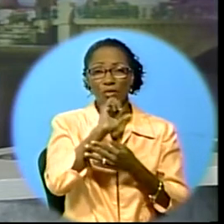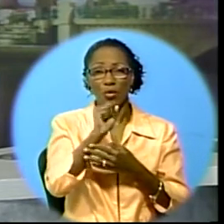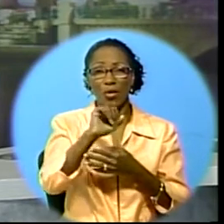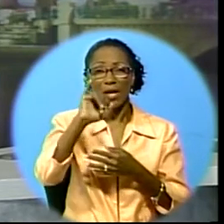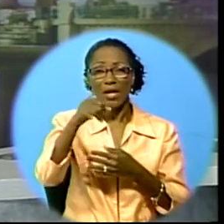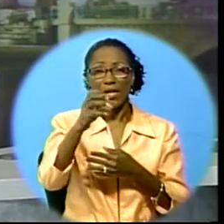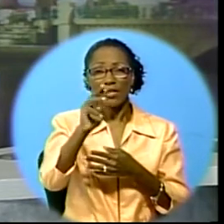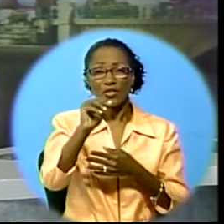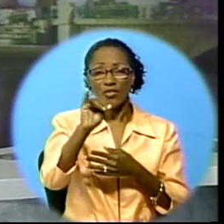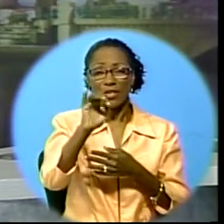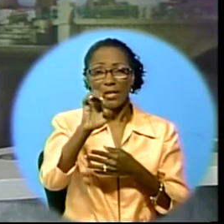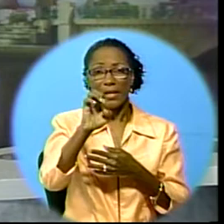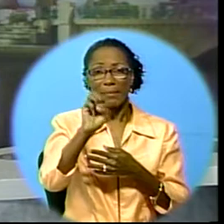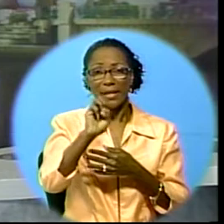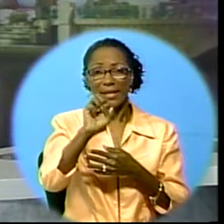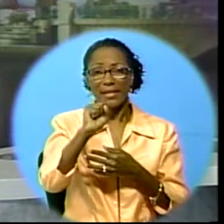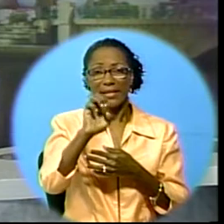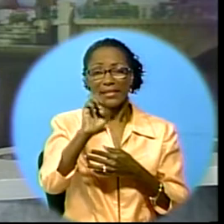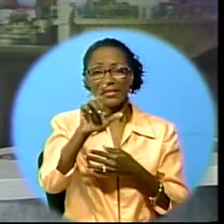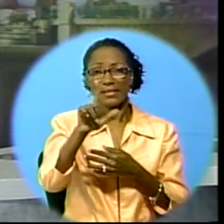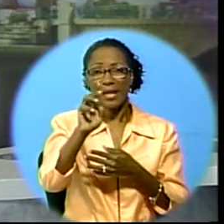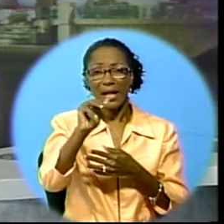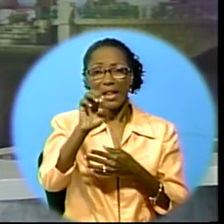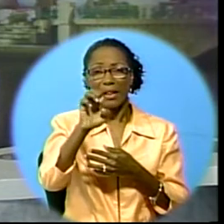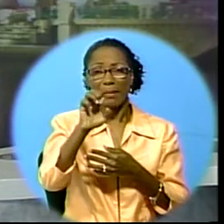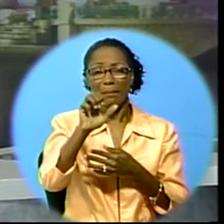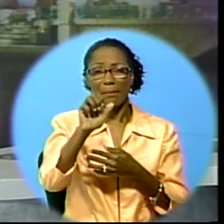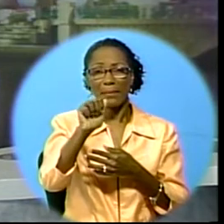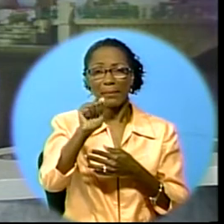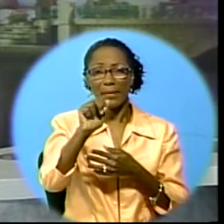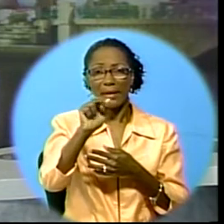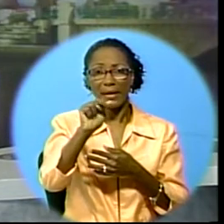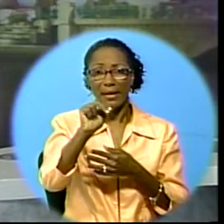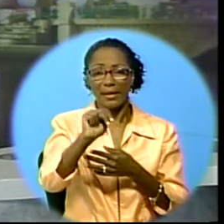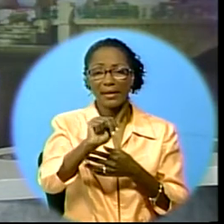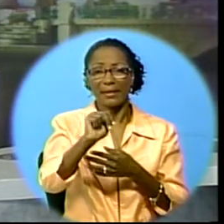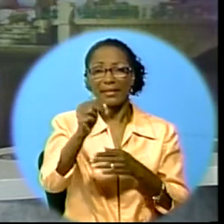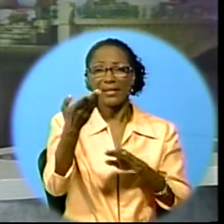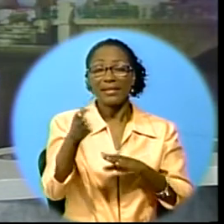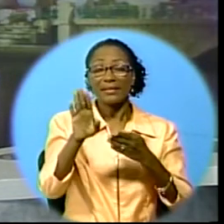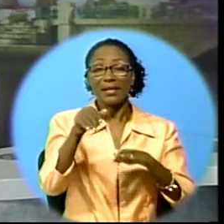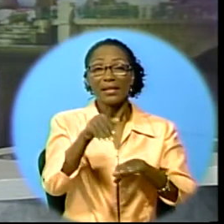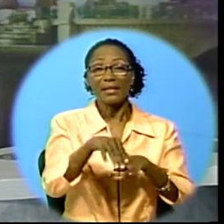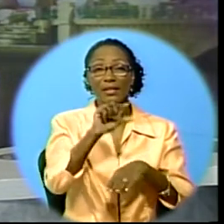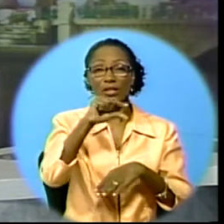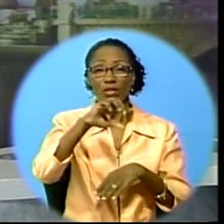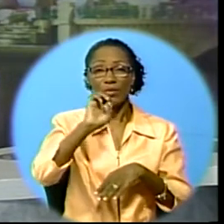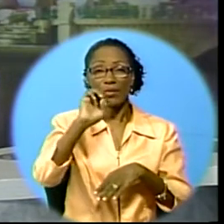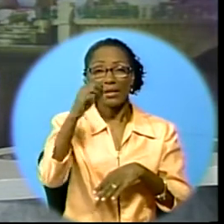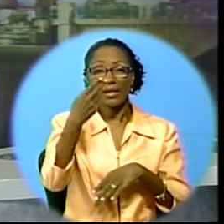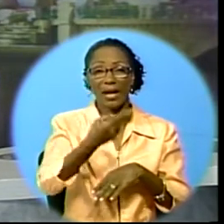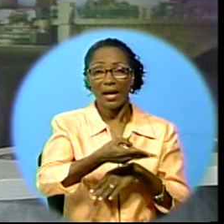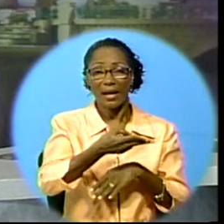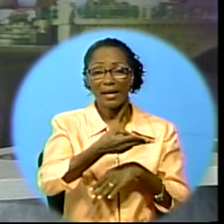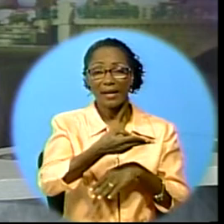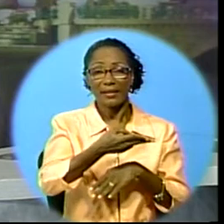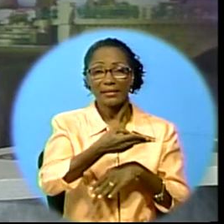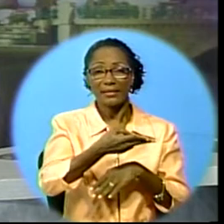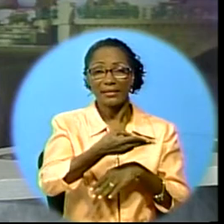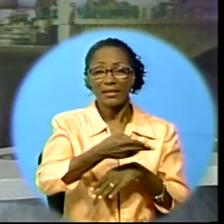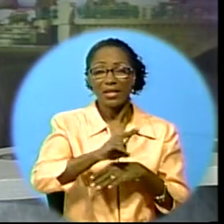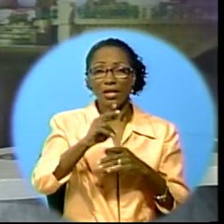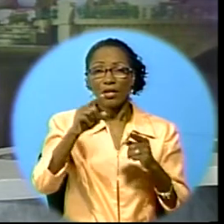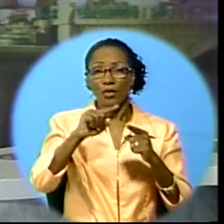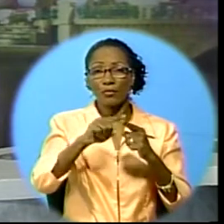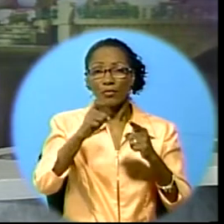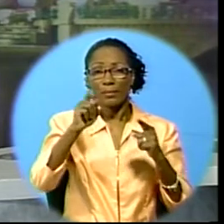St. Barnabas St. Michael. He passed away at the hospital on Wednesday night, where he was being treated for injuries sustained in that accident.